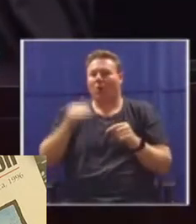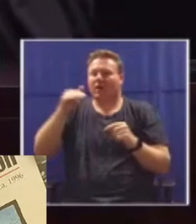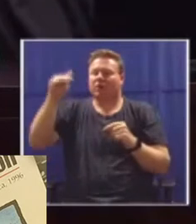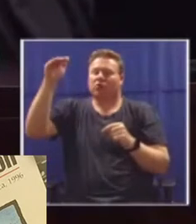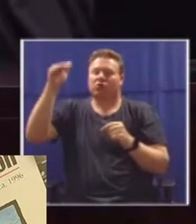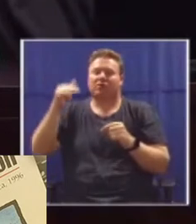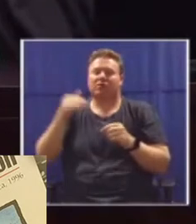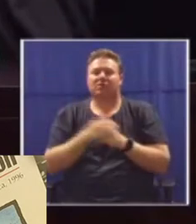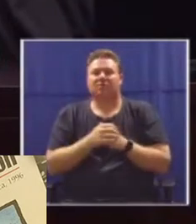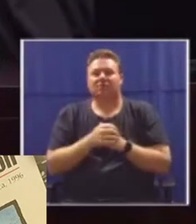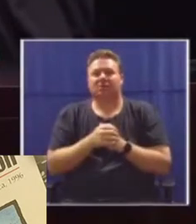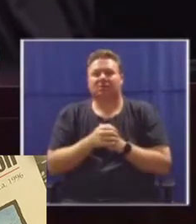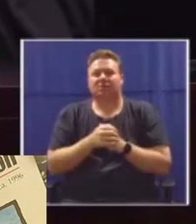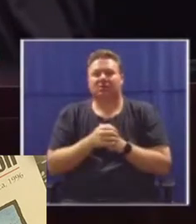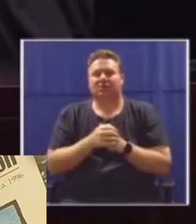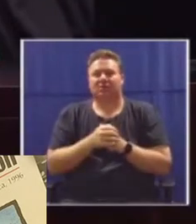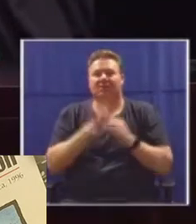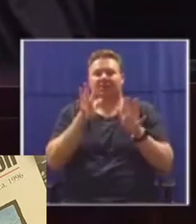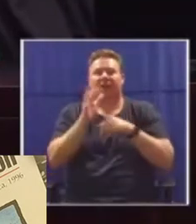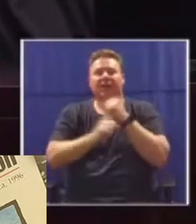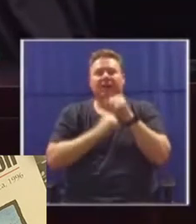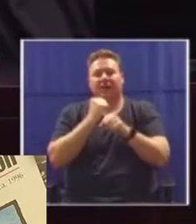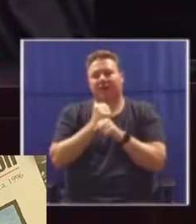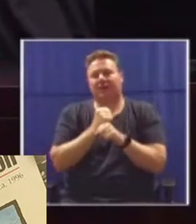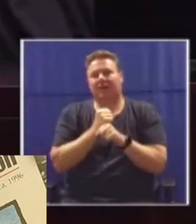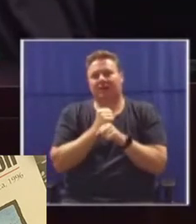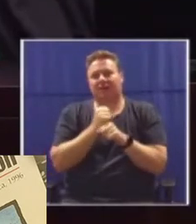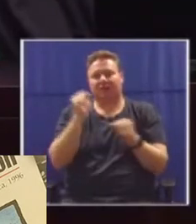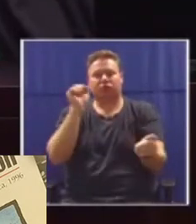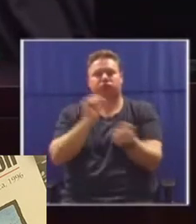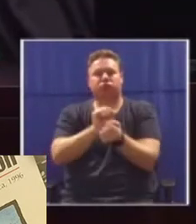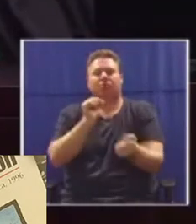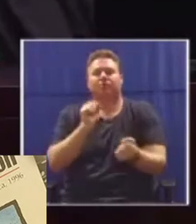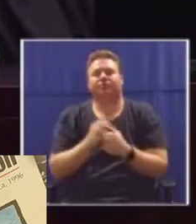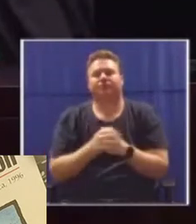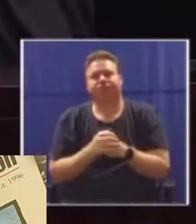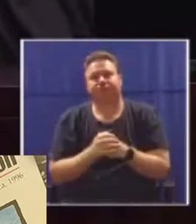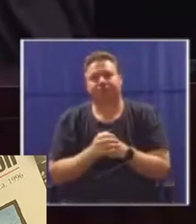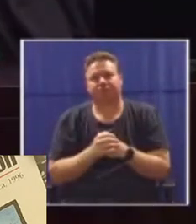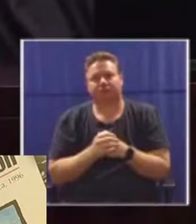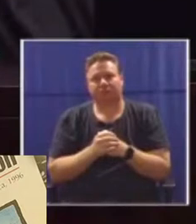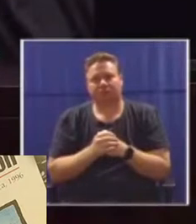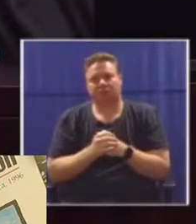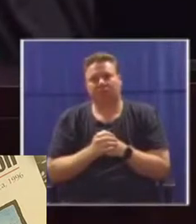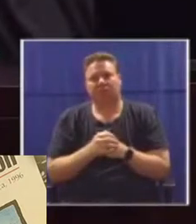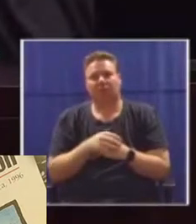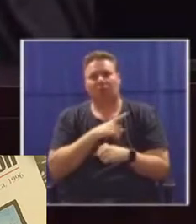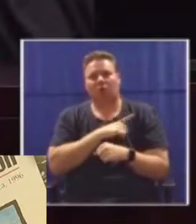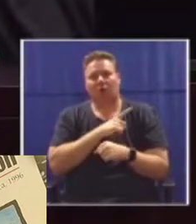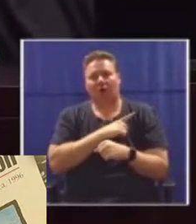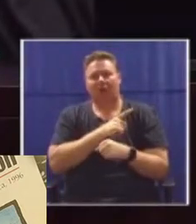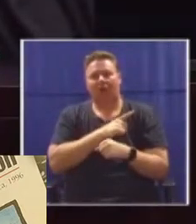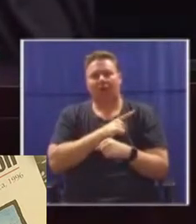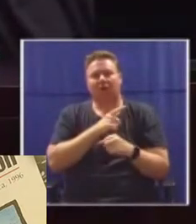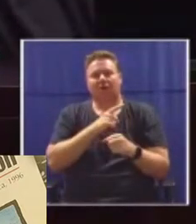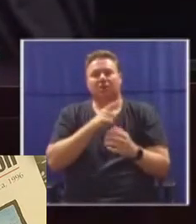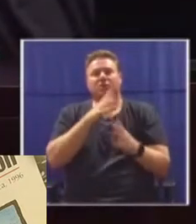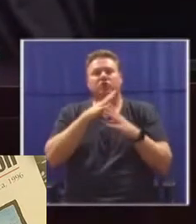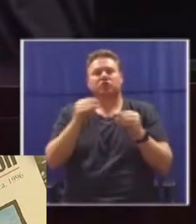to imprisonment for a period not exceeding 10 years, as this would serve as a deterrence to possible